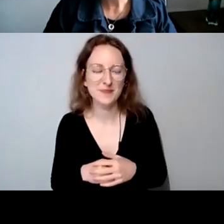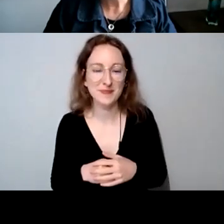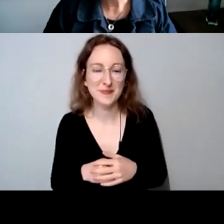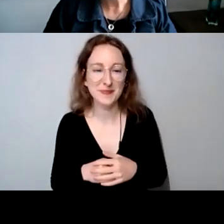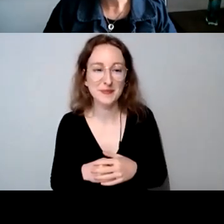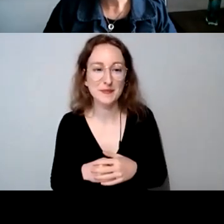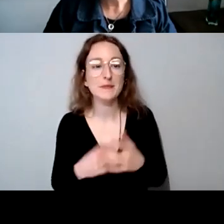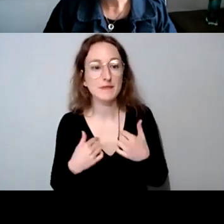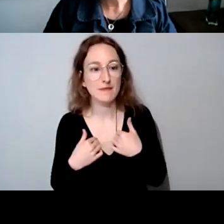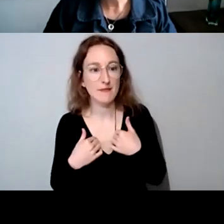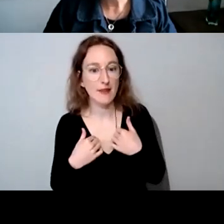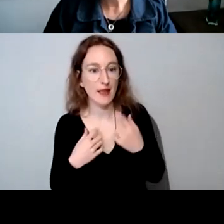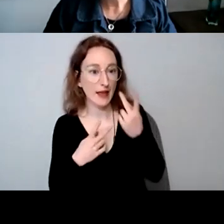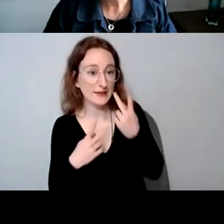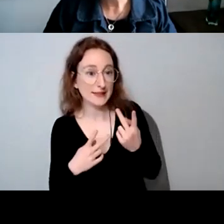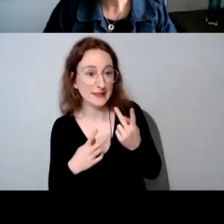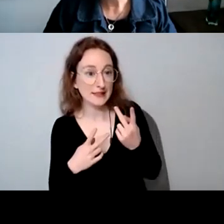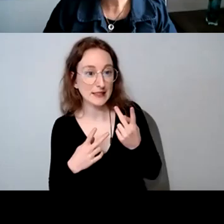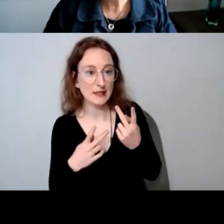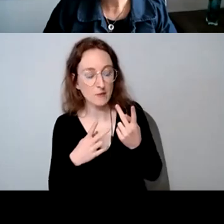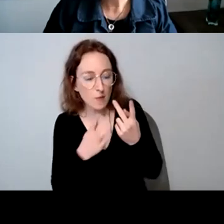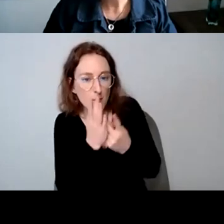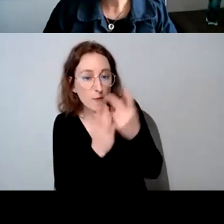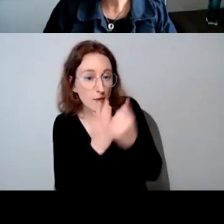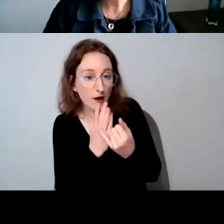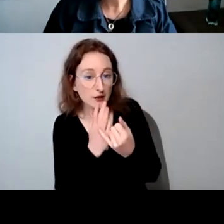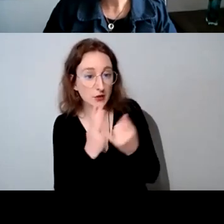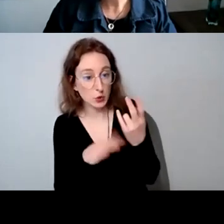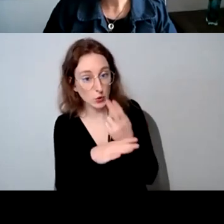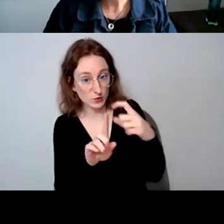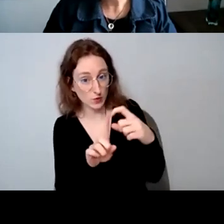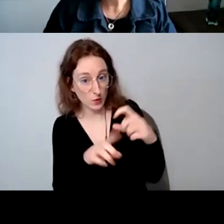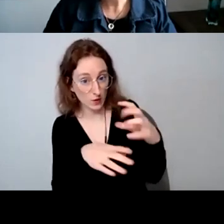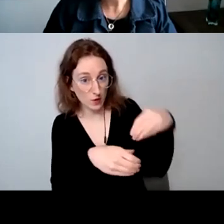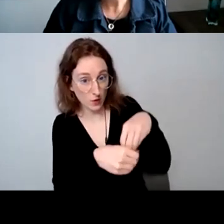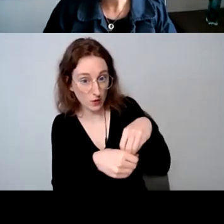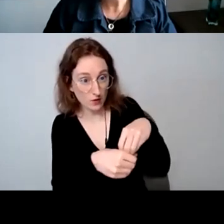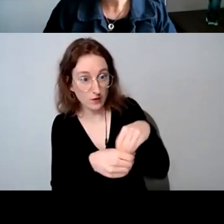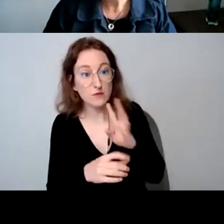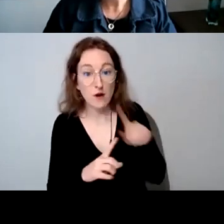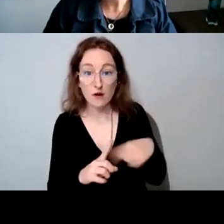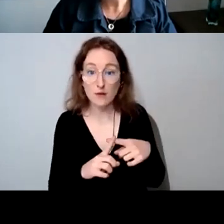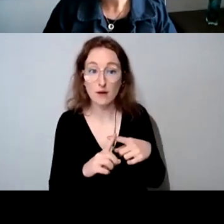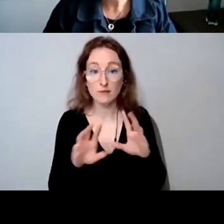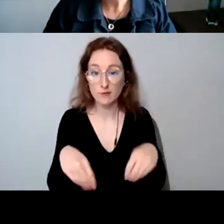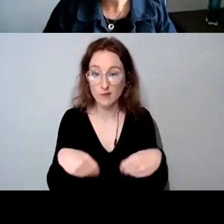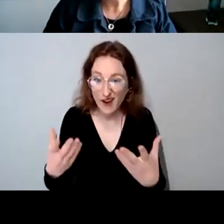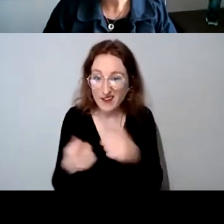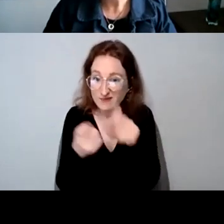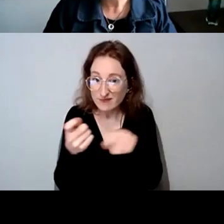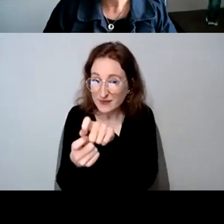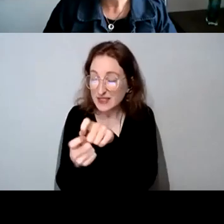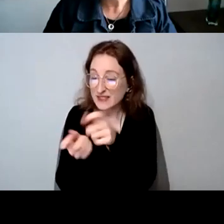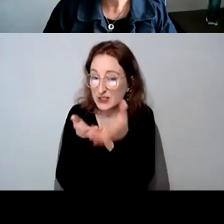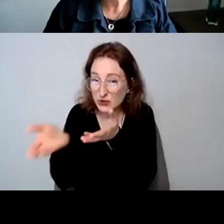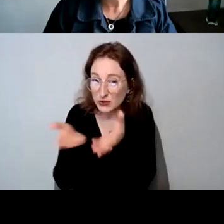that use the word inclusive to speak about just straight up delivering targeted